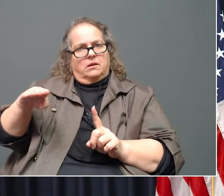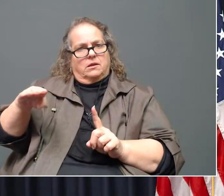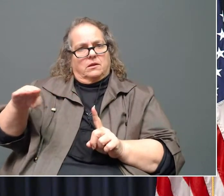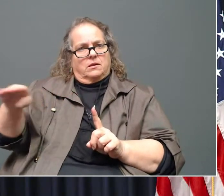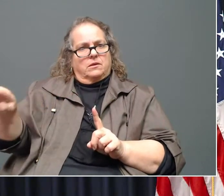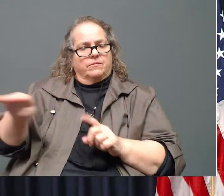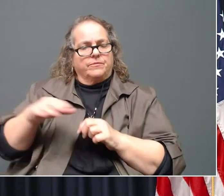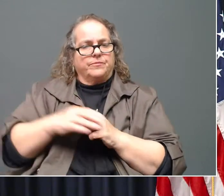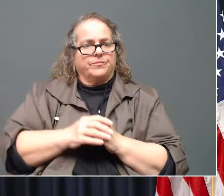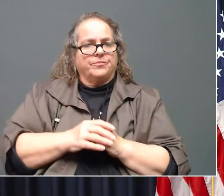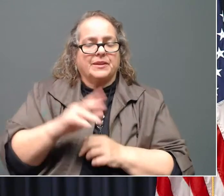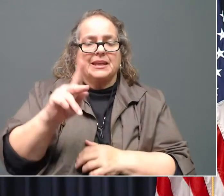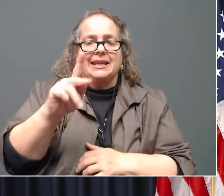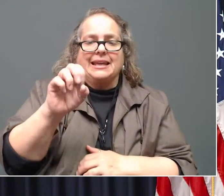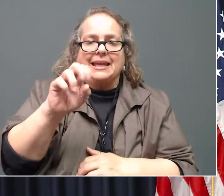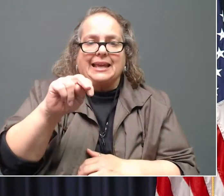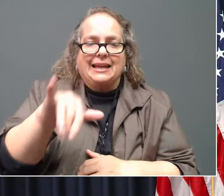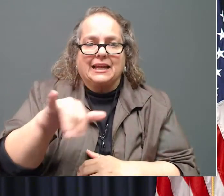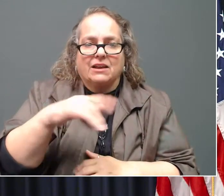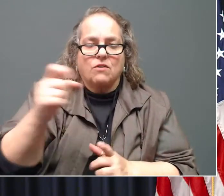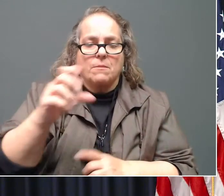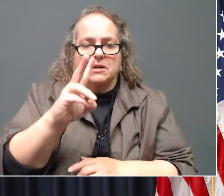Kenny Bass from WCHS.